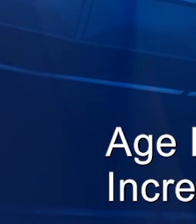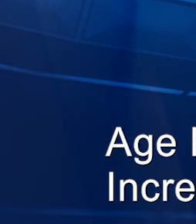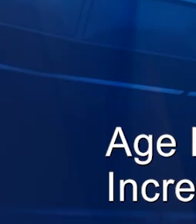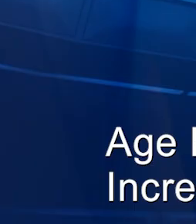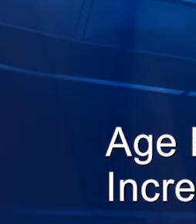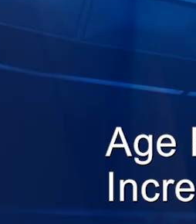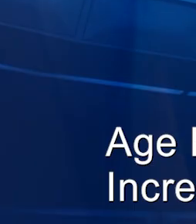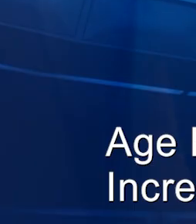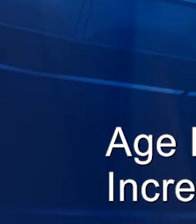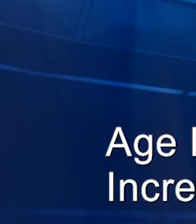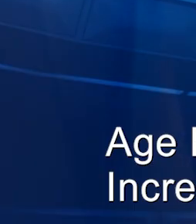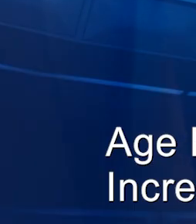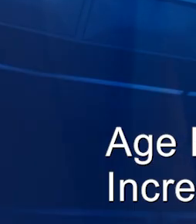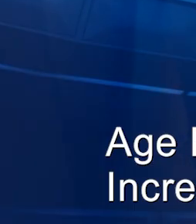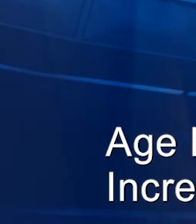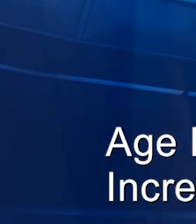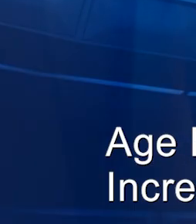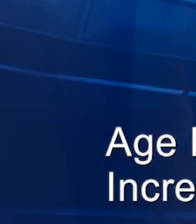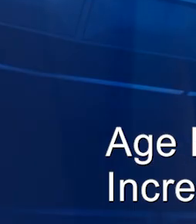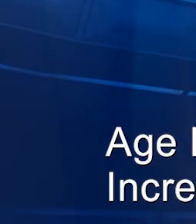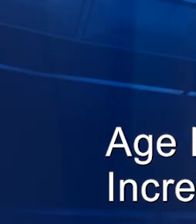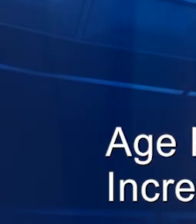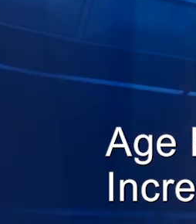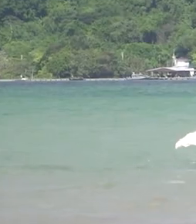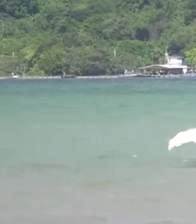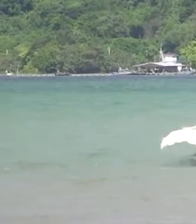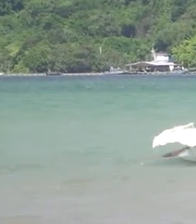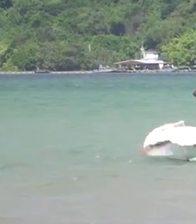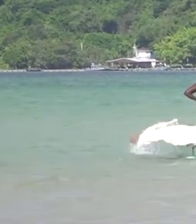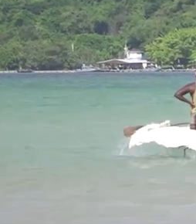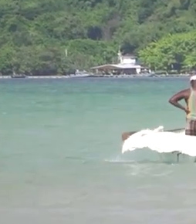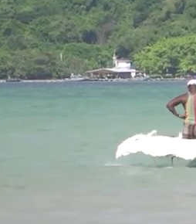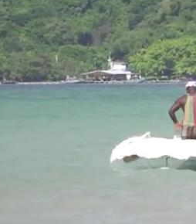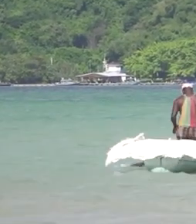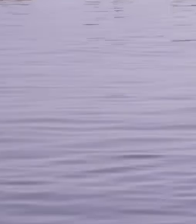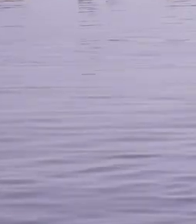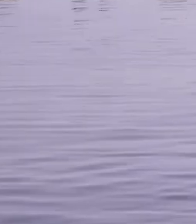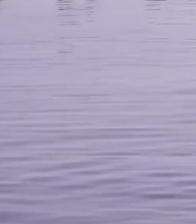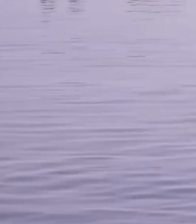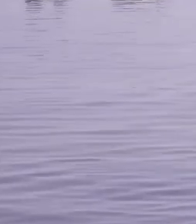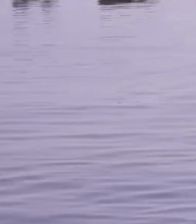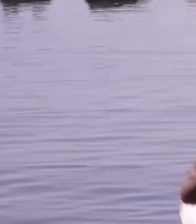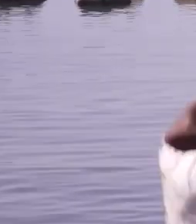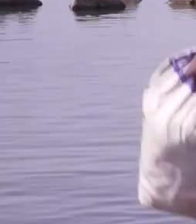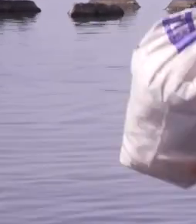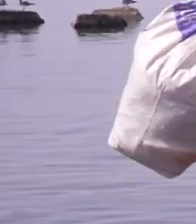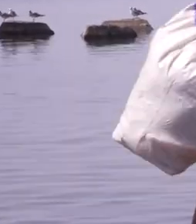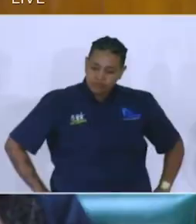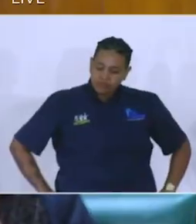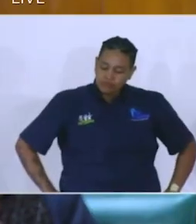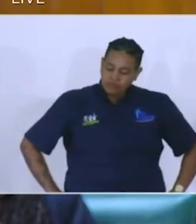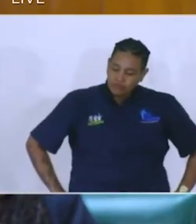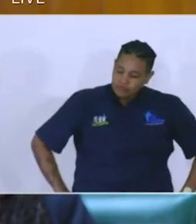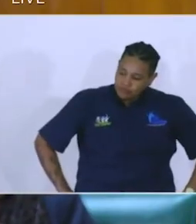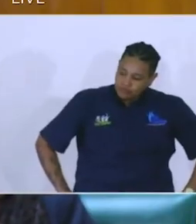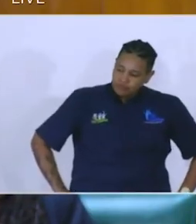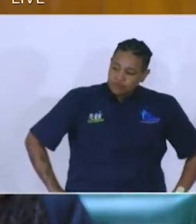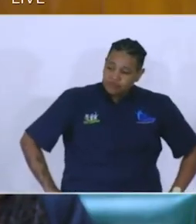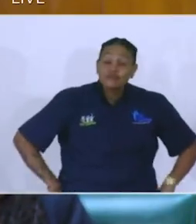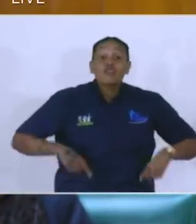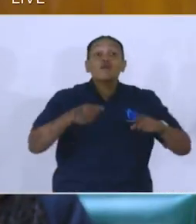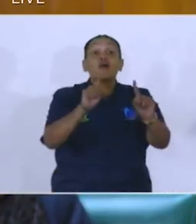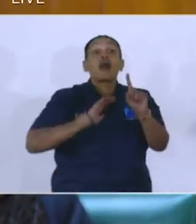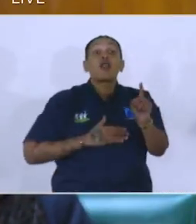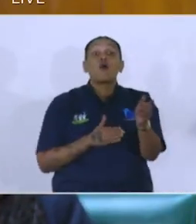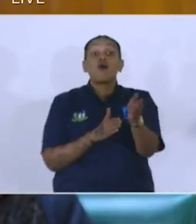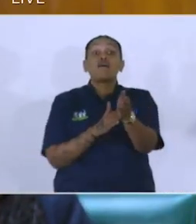old, an increase from the current age limit of 10 years. Improvements are also coming for marine fishers. While our fish farmers